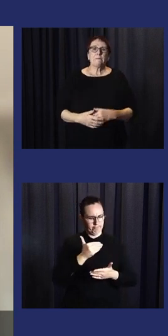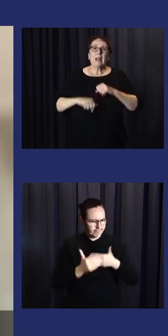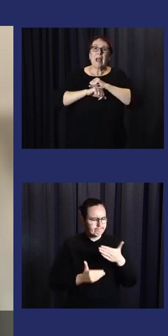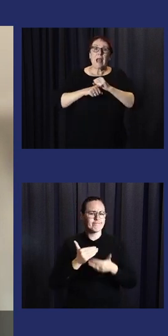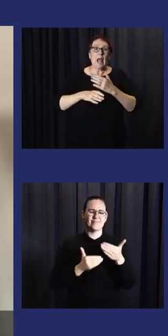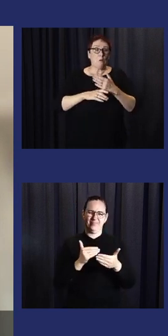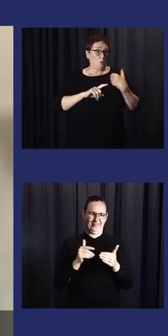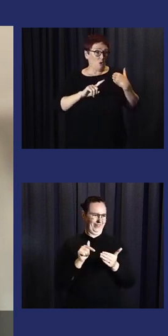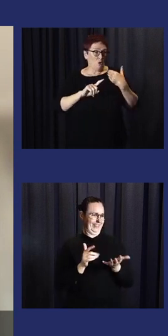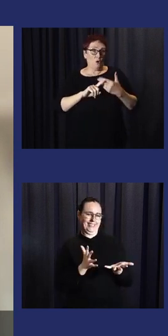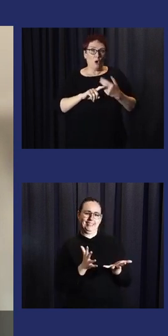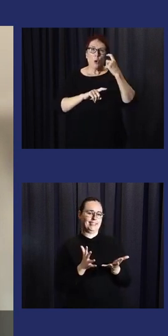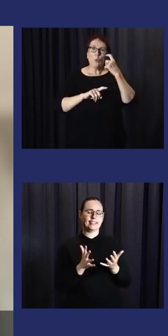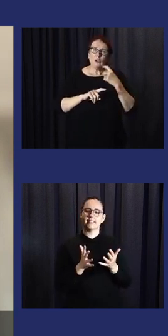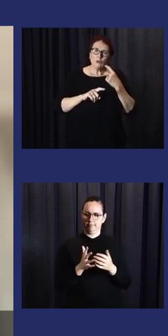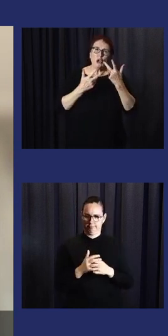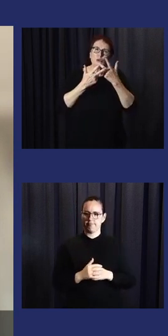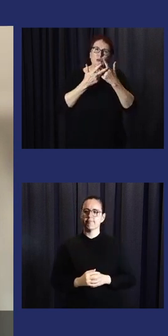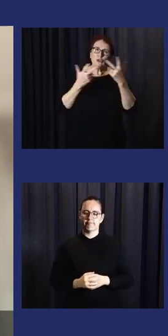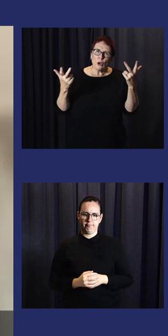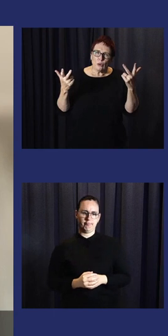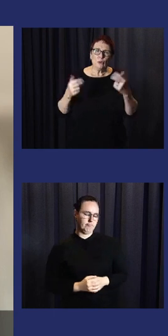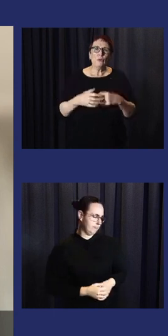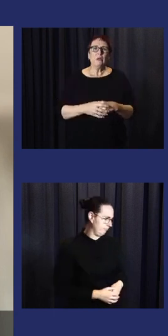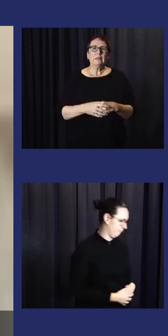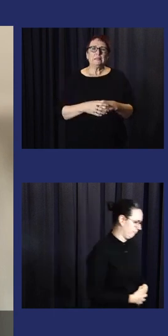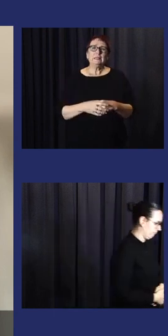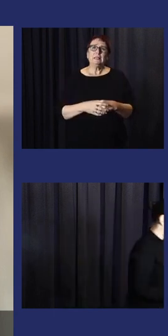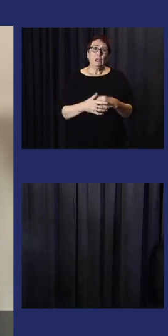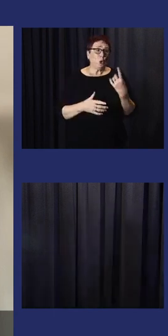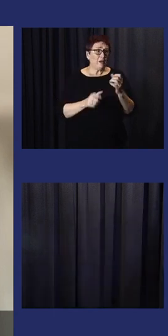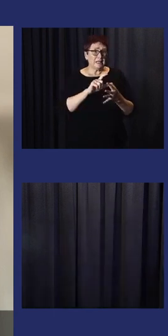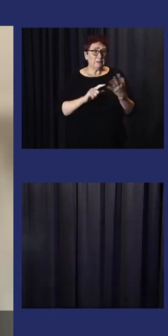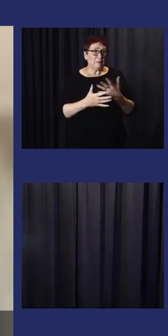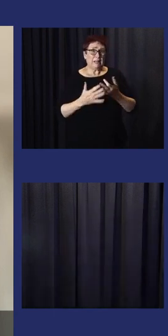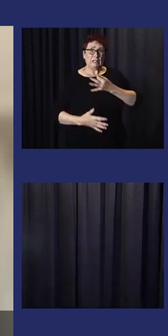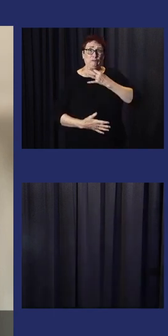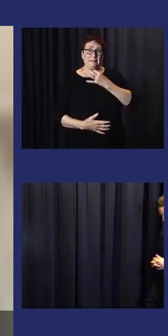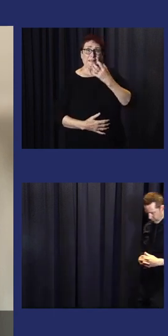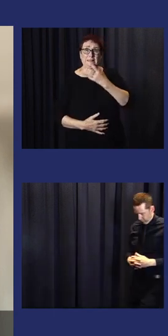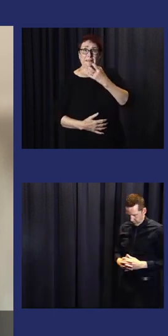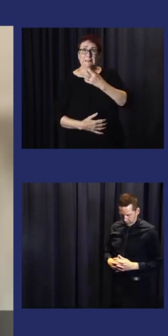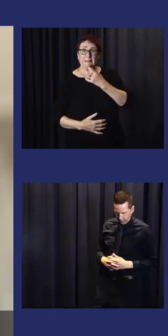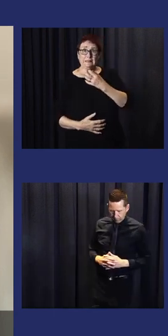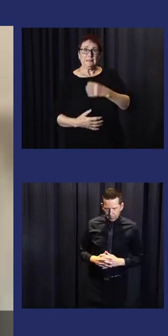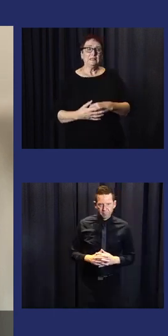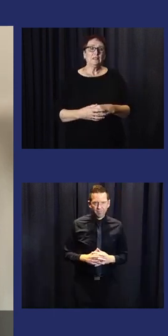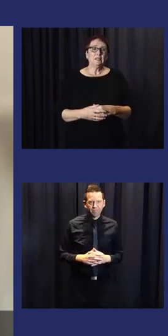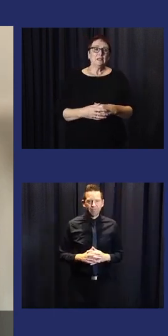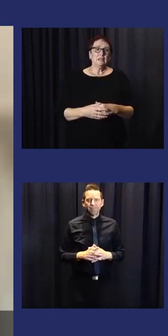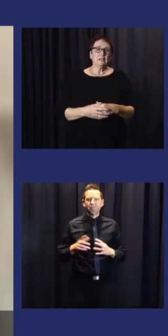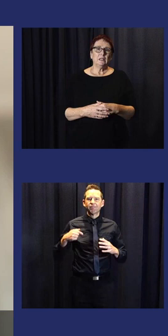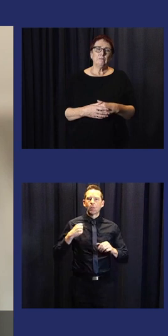been doing is trying to highlight the risk to people with disability, but also to set out the principles